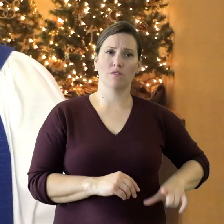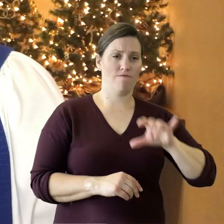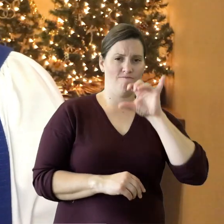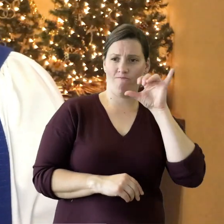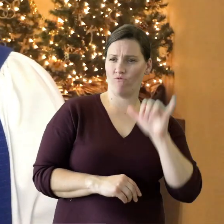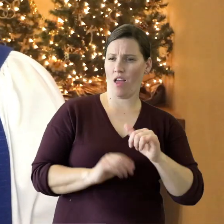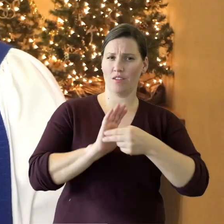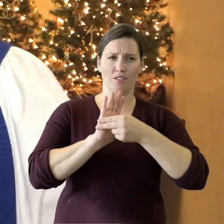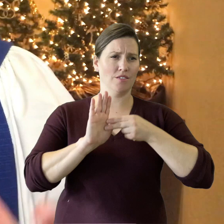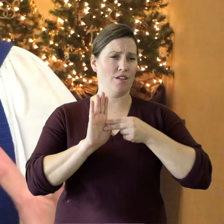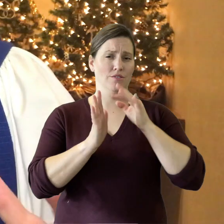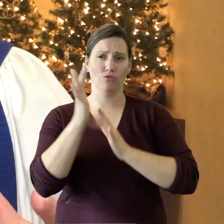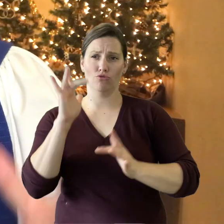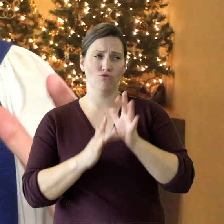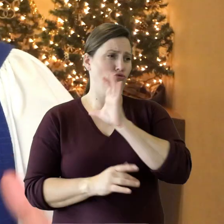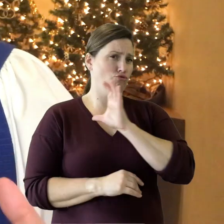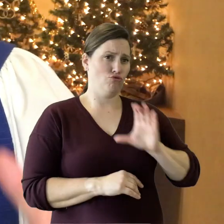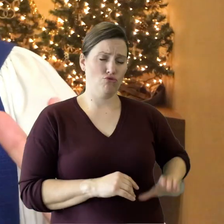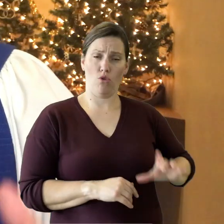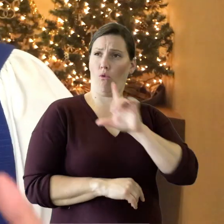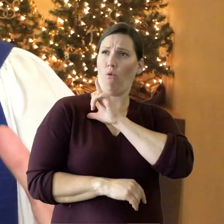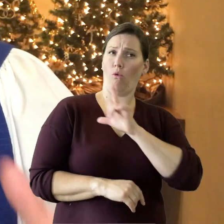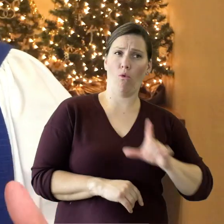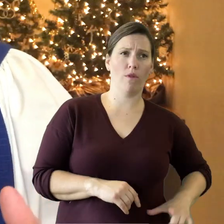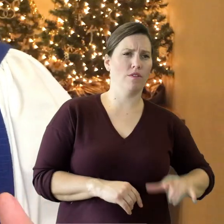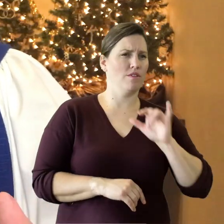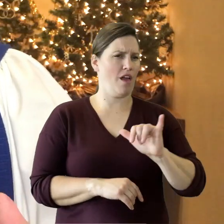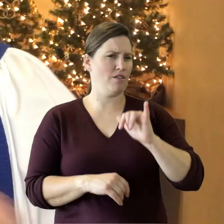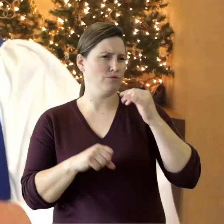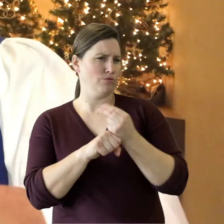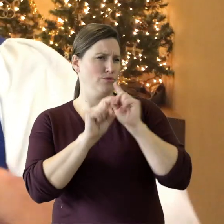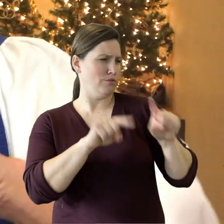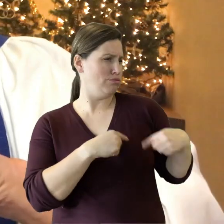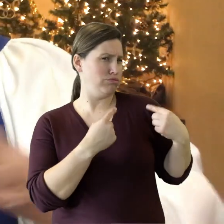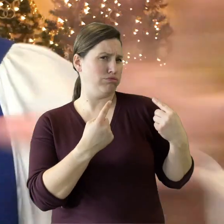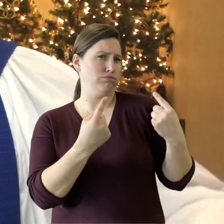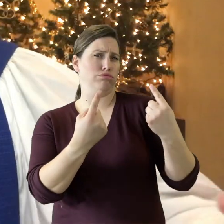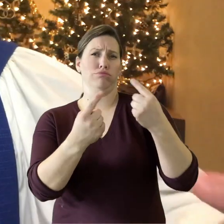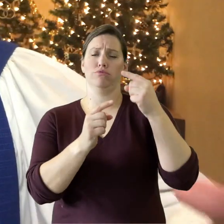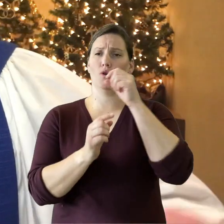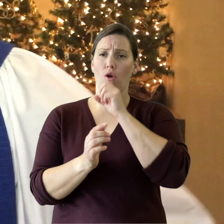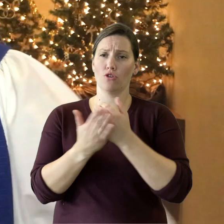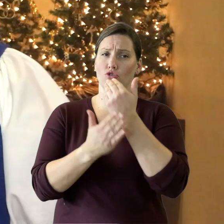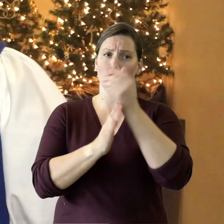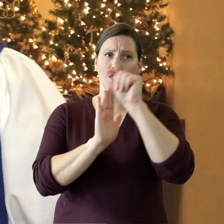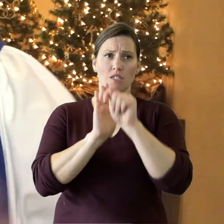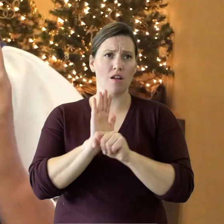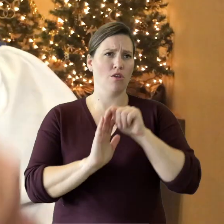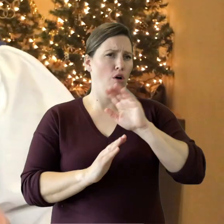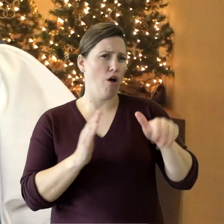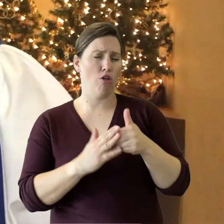Lord. That title, Jesus Christ is Lord, is used throughout the New